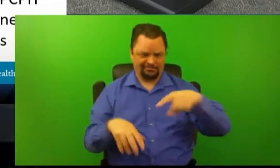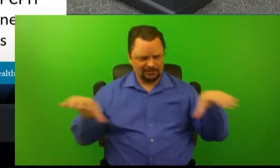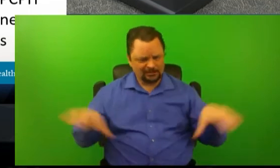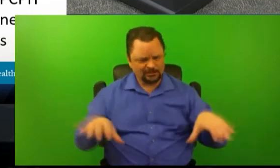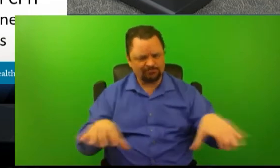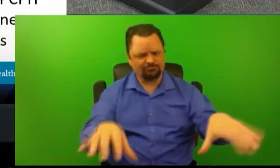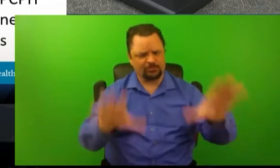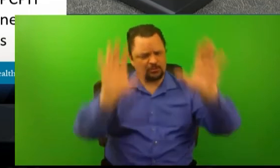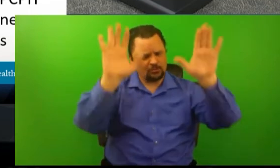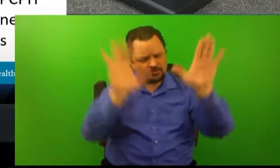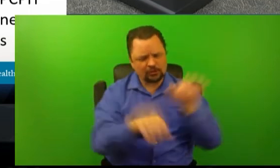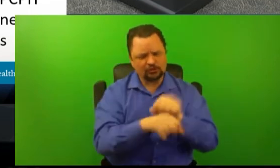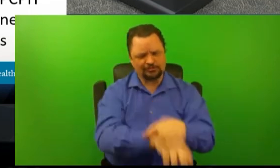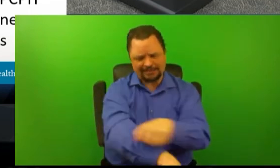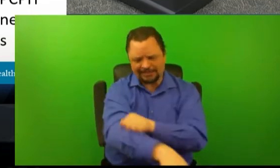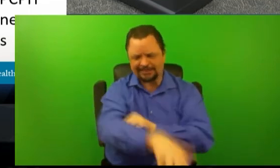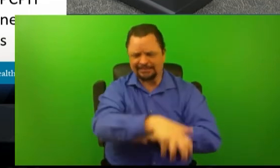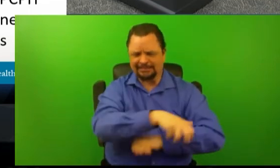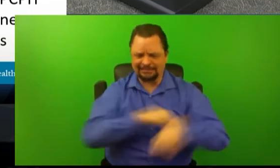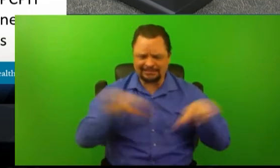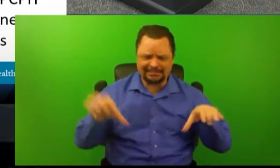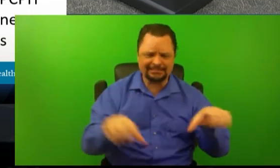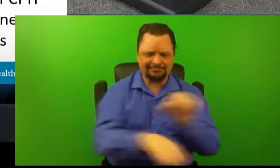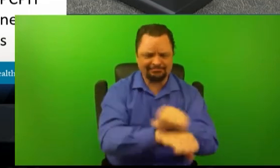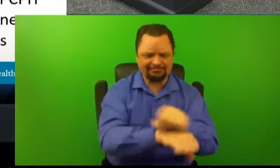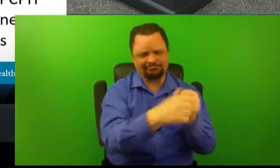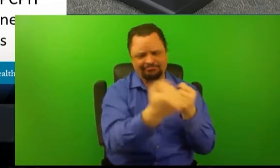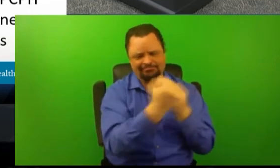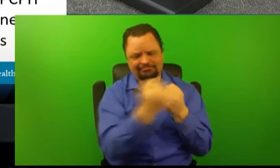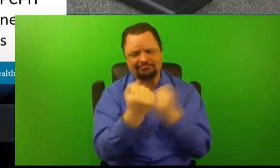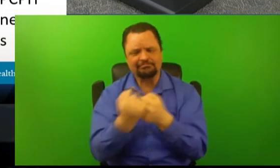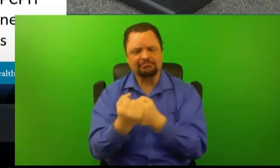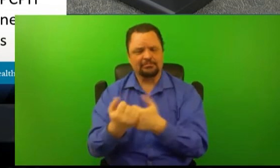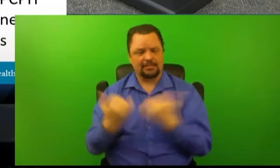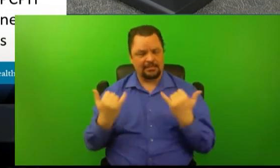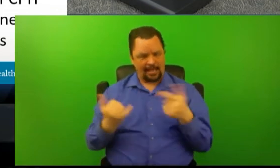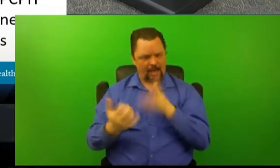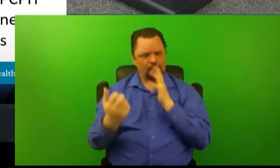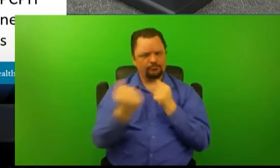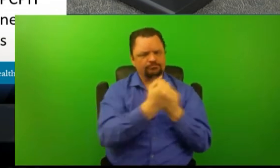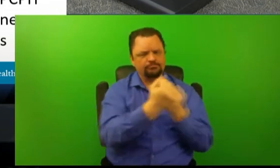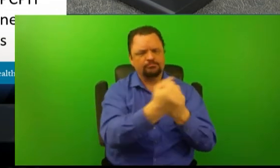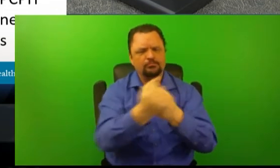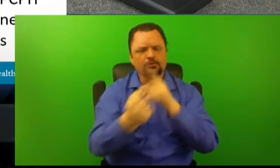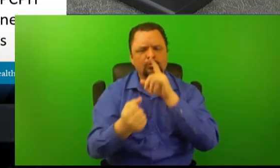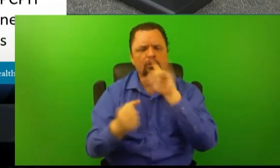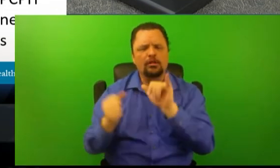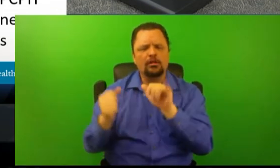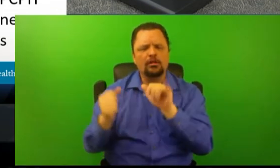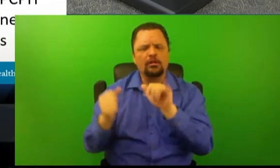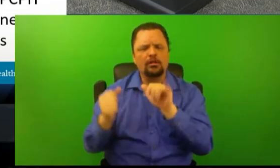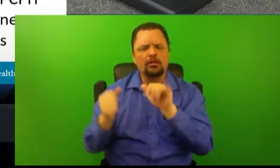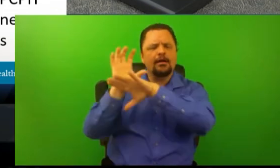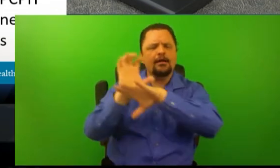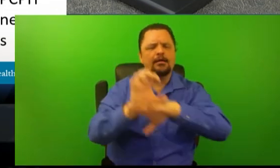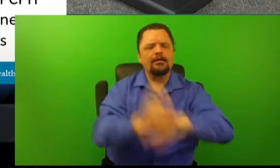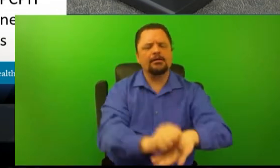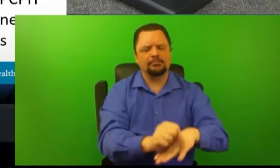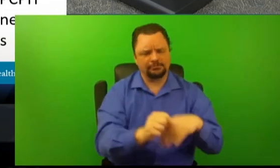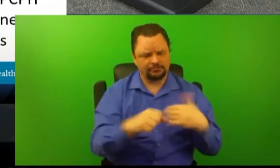them in more of the traditional sense that we have previously. All of these changes will be effective on February